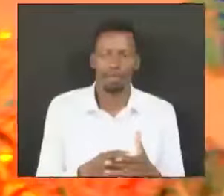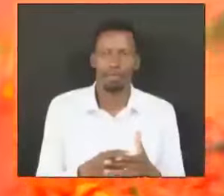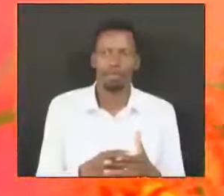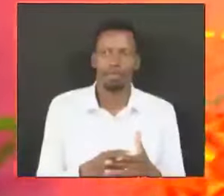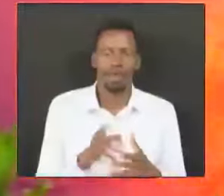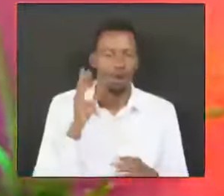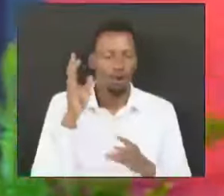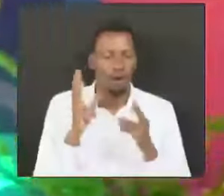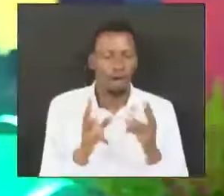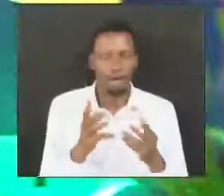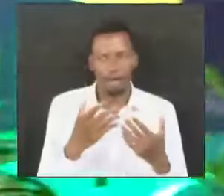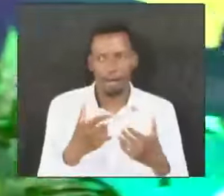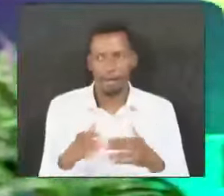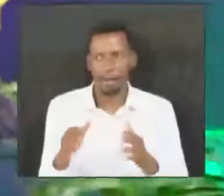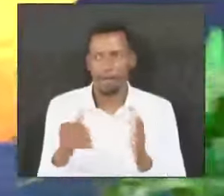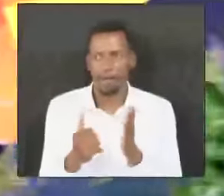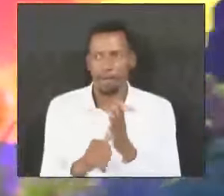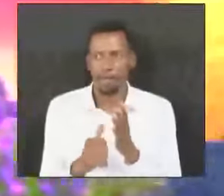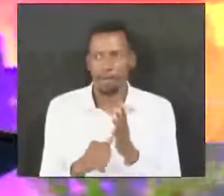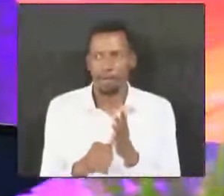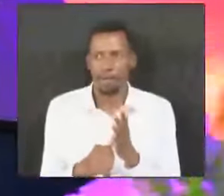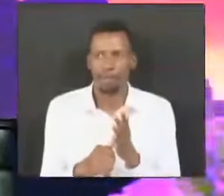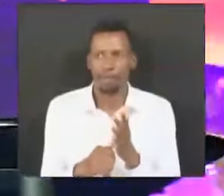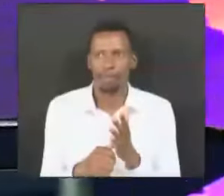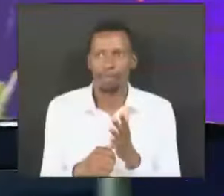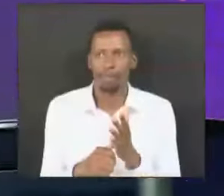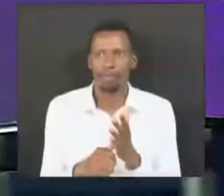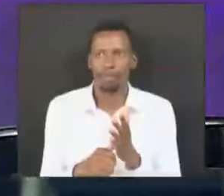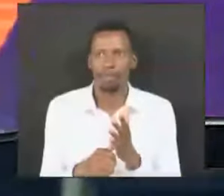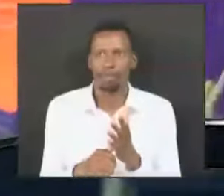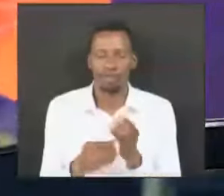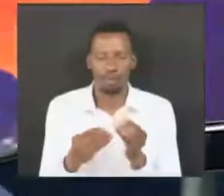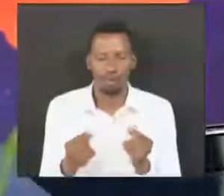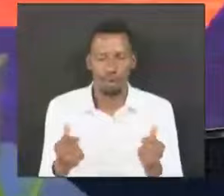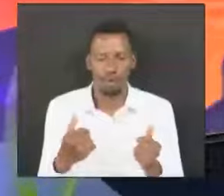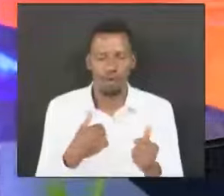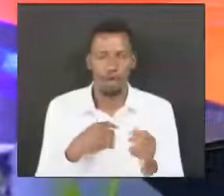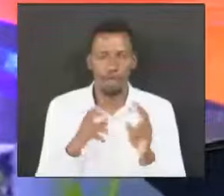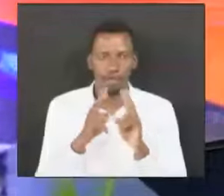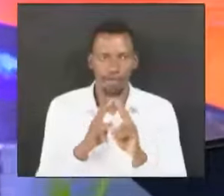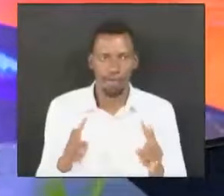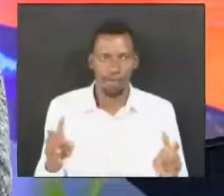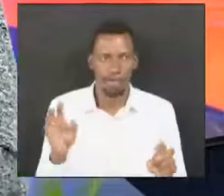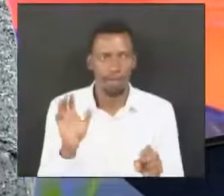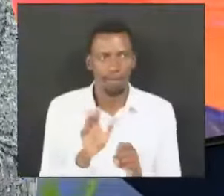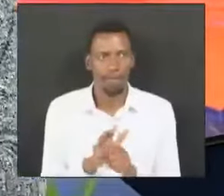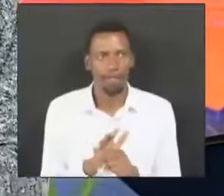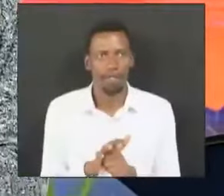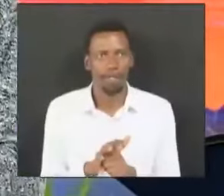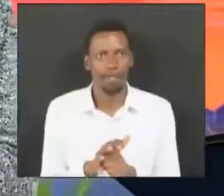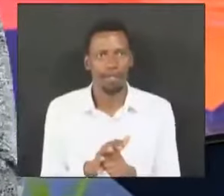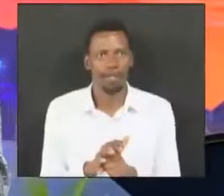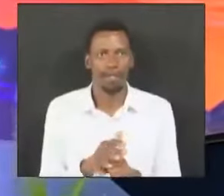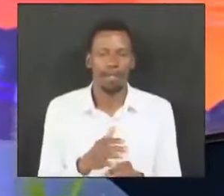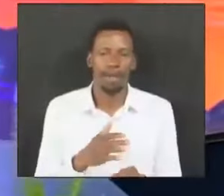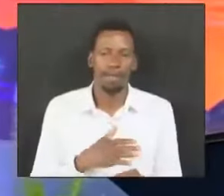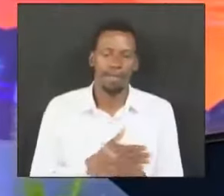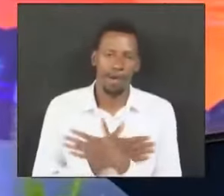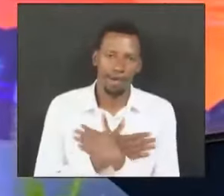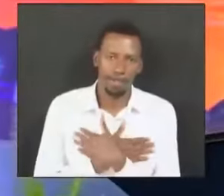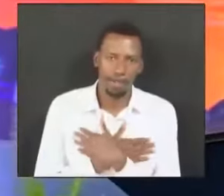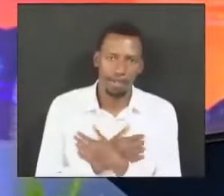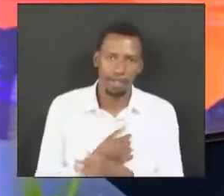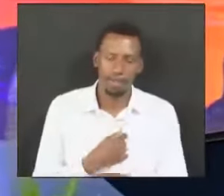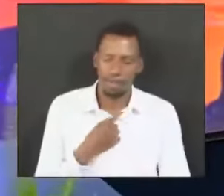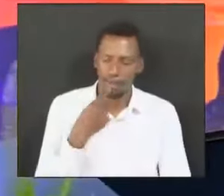and your problems will be resolved and you will have peace and plenty." My friends, I say to